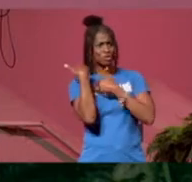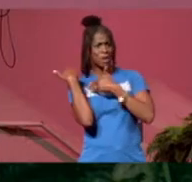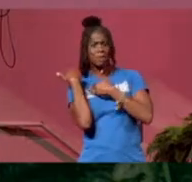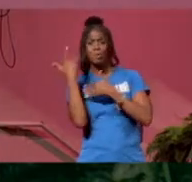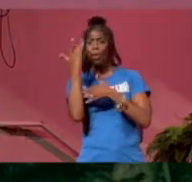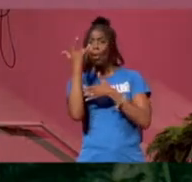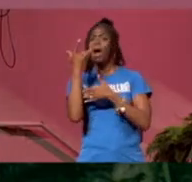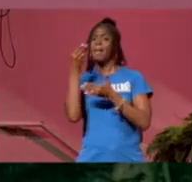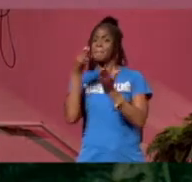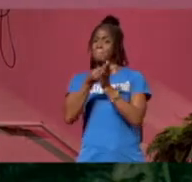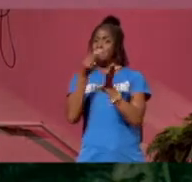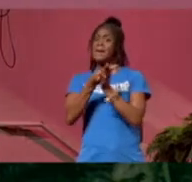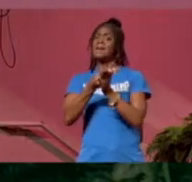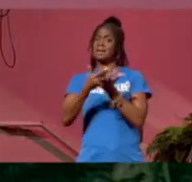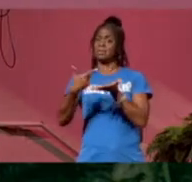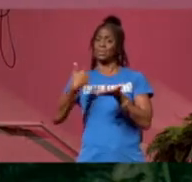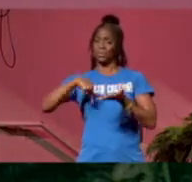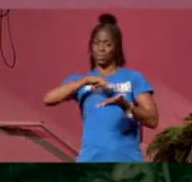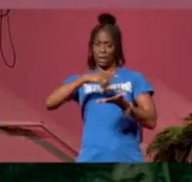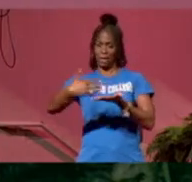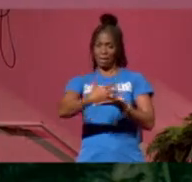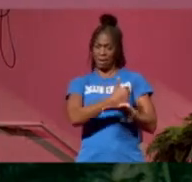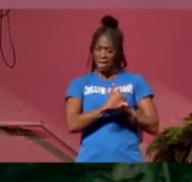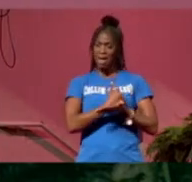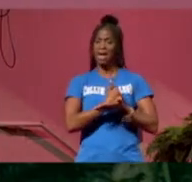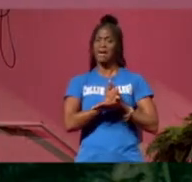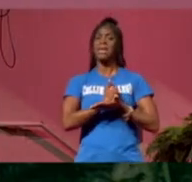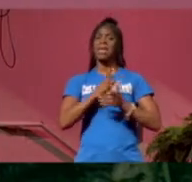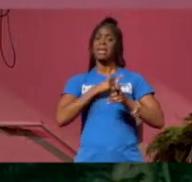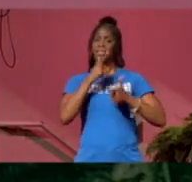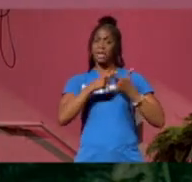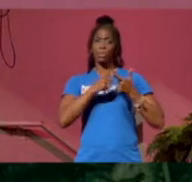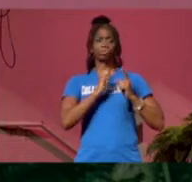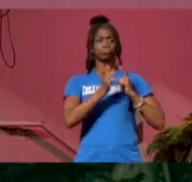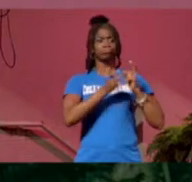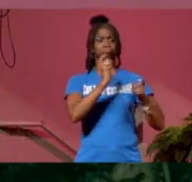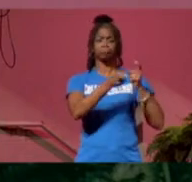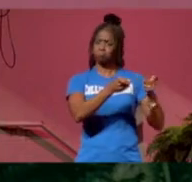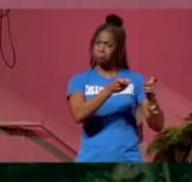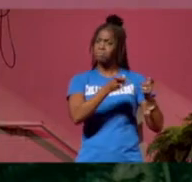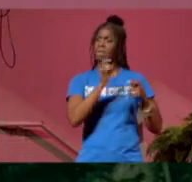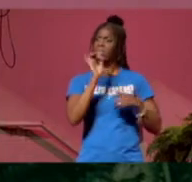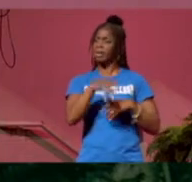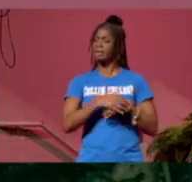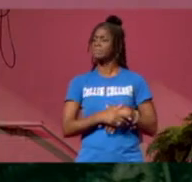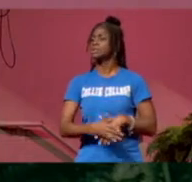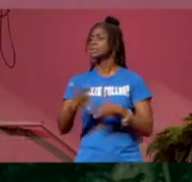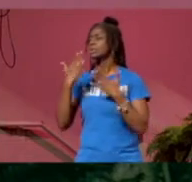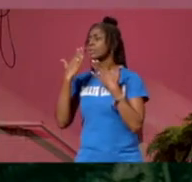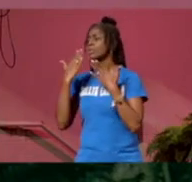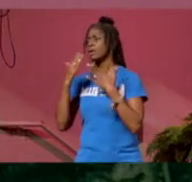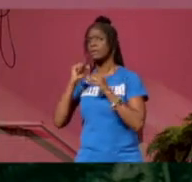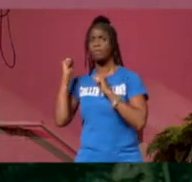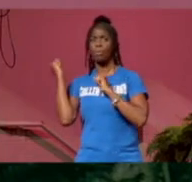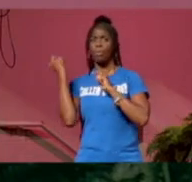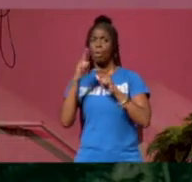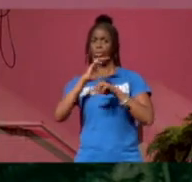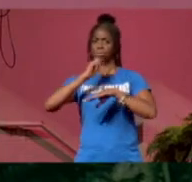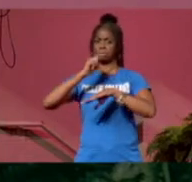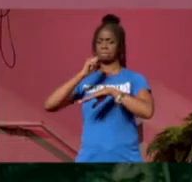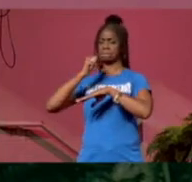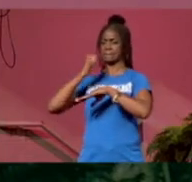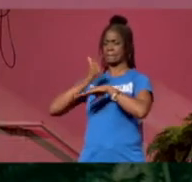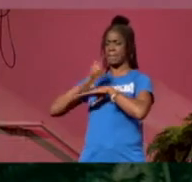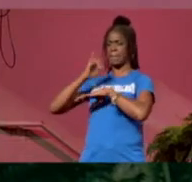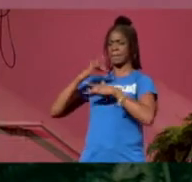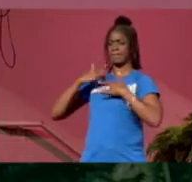gifts. That's your giving. Your tithes and your offering. And so thank you so much to Sister Floor Webb, Sister Gloria Shelman for their hard work at the 616. So